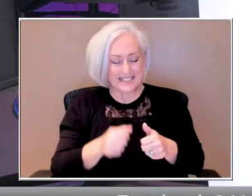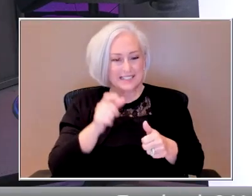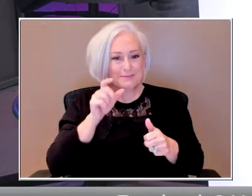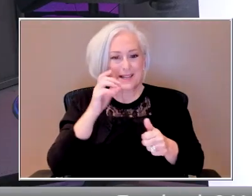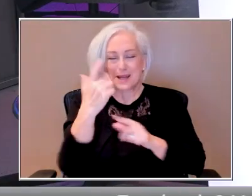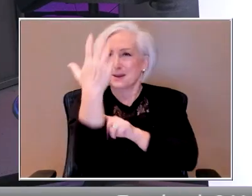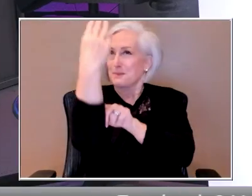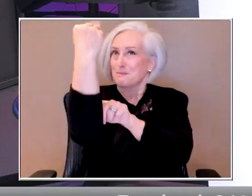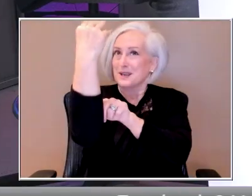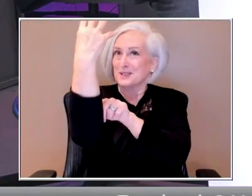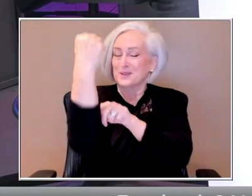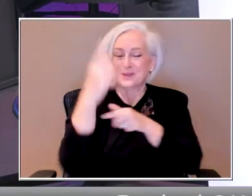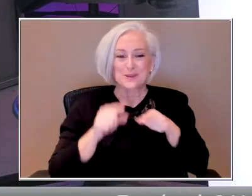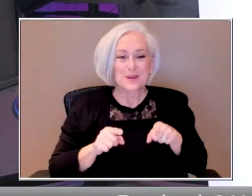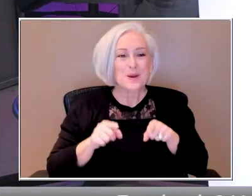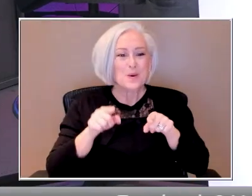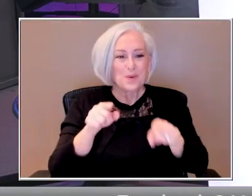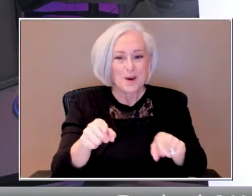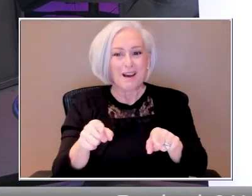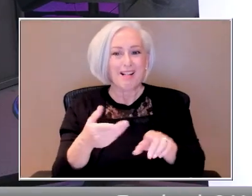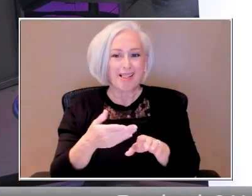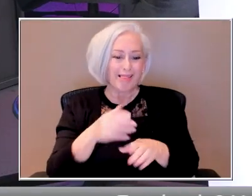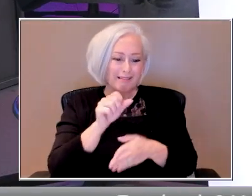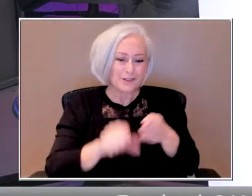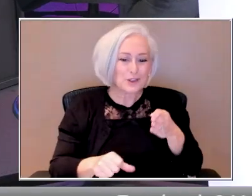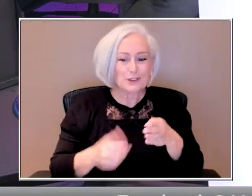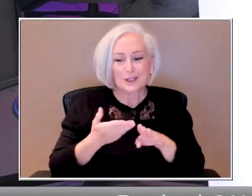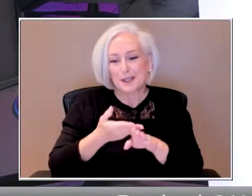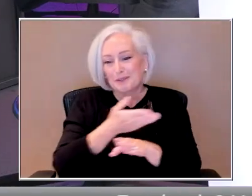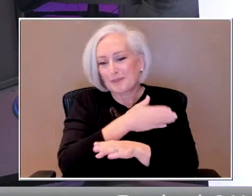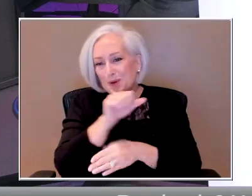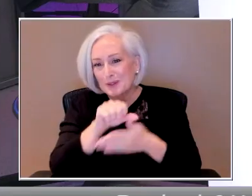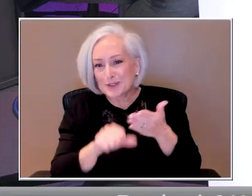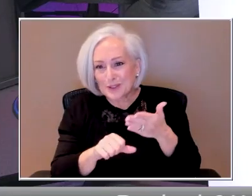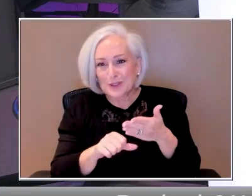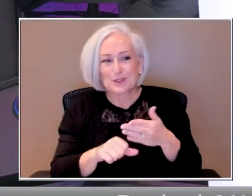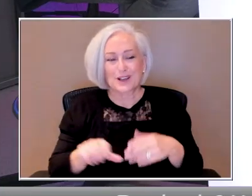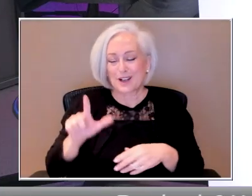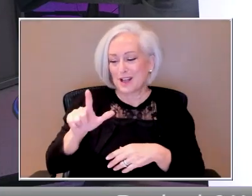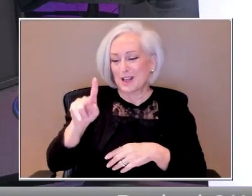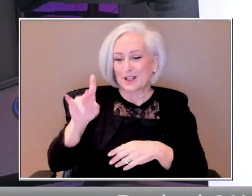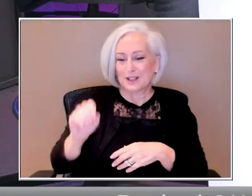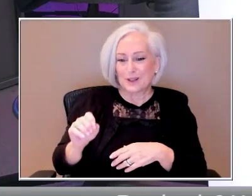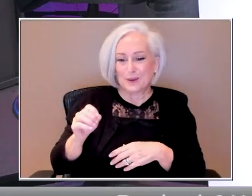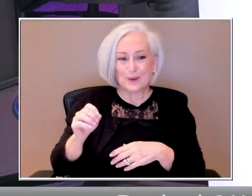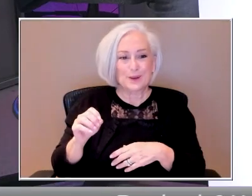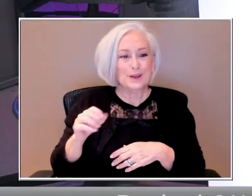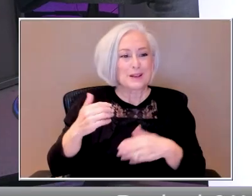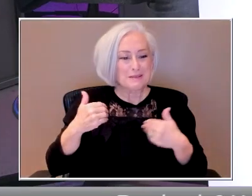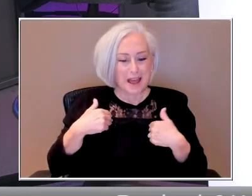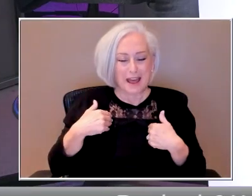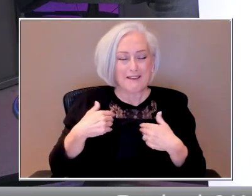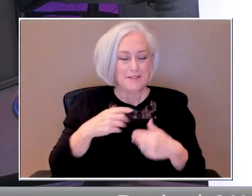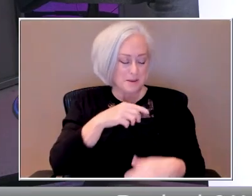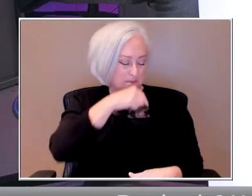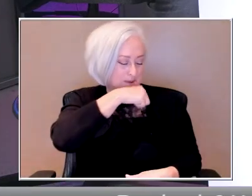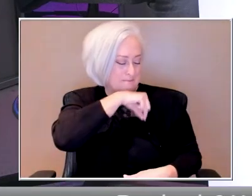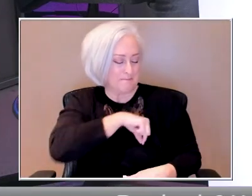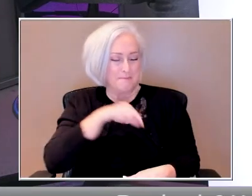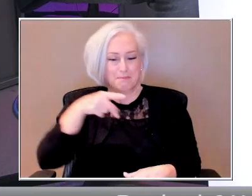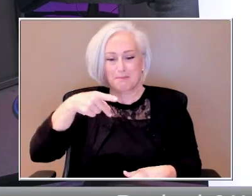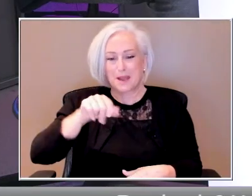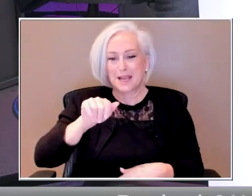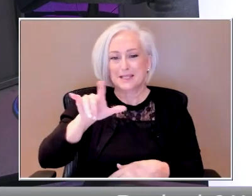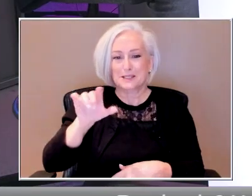the, and Kim is in there texting me pictures of you holding Luke holding the pacemaker, and I can just sense